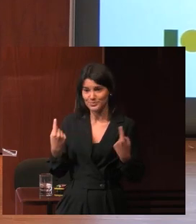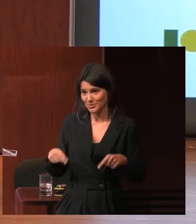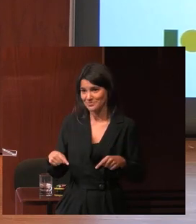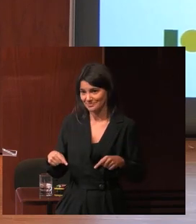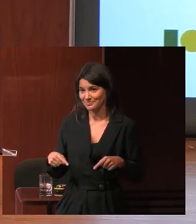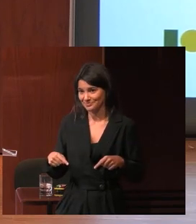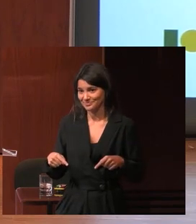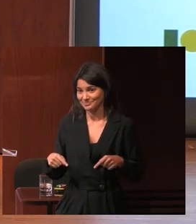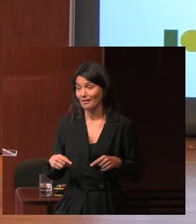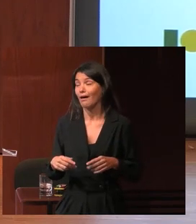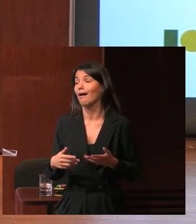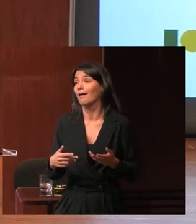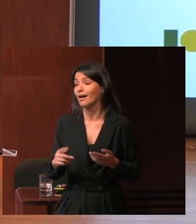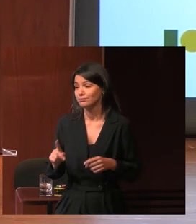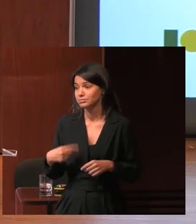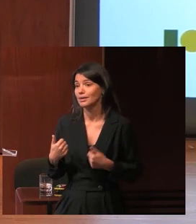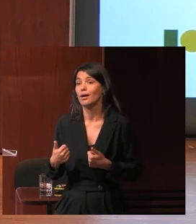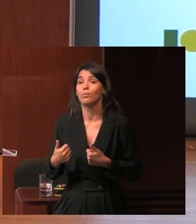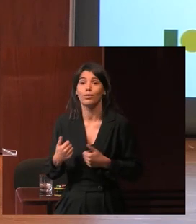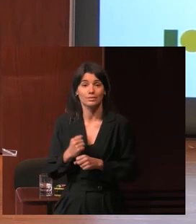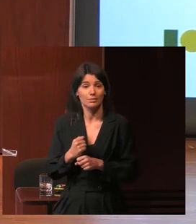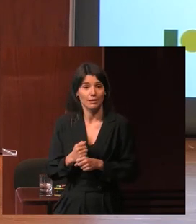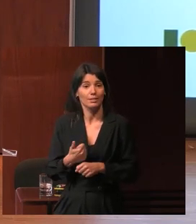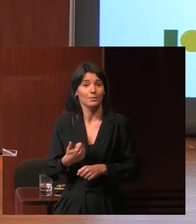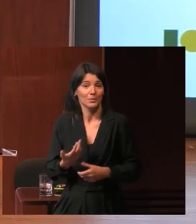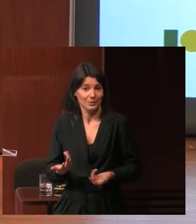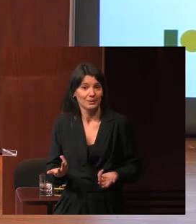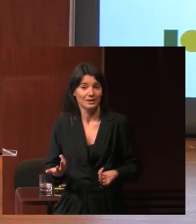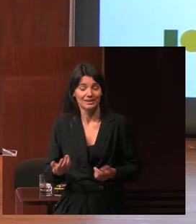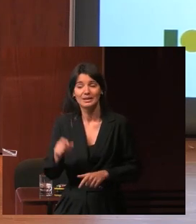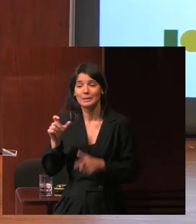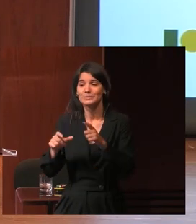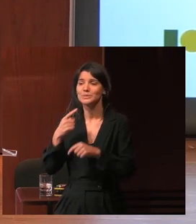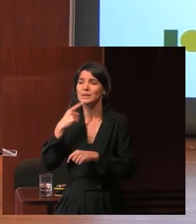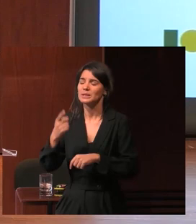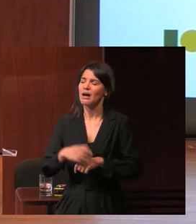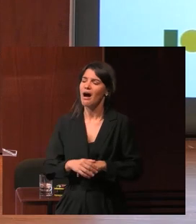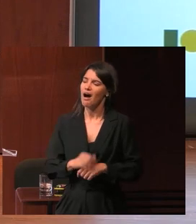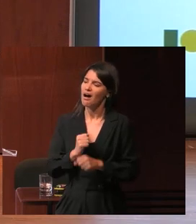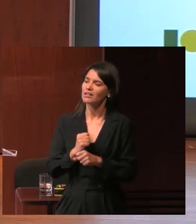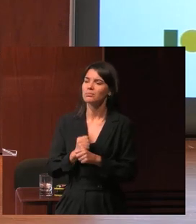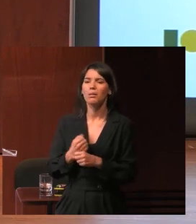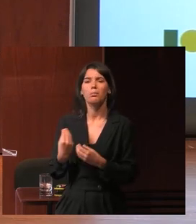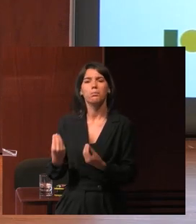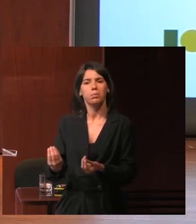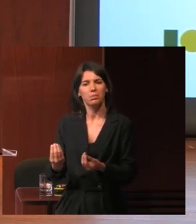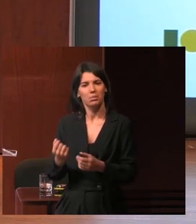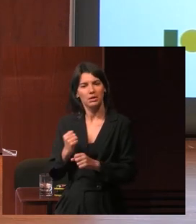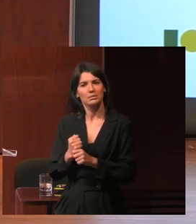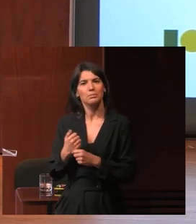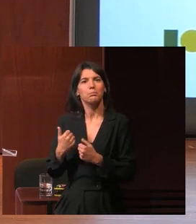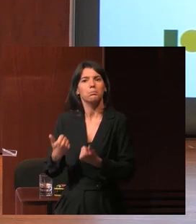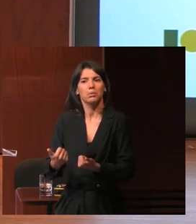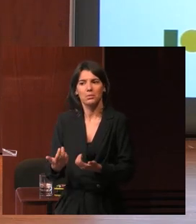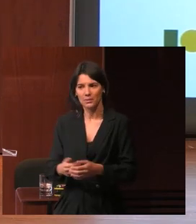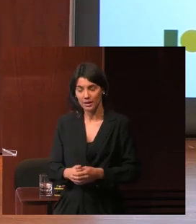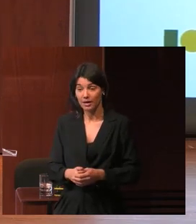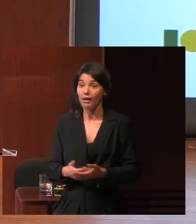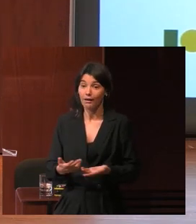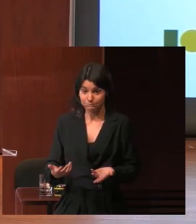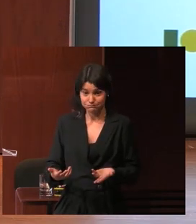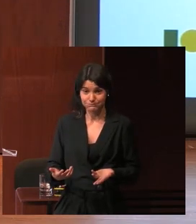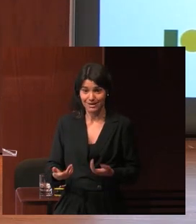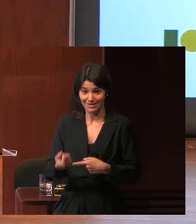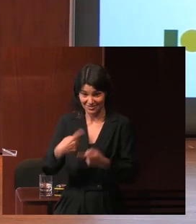Nice job. Nice job, you know. So many people say, oh, what a nice job you have. Perhaps you experienced this as well. What a